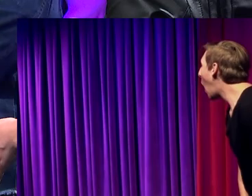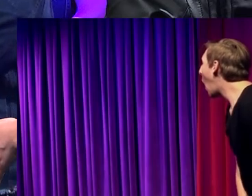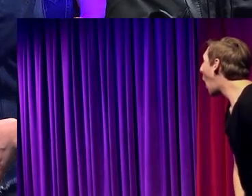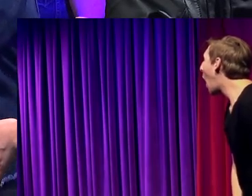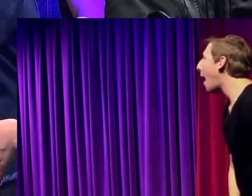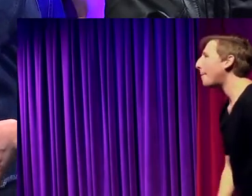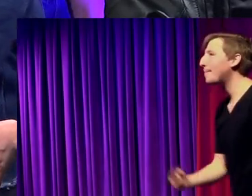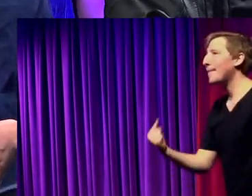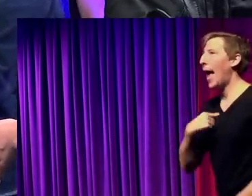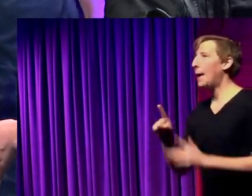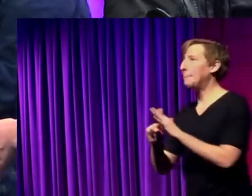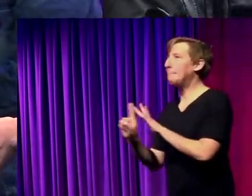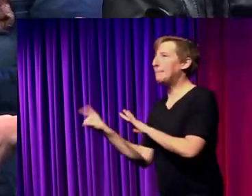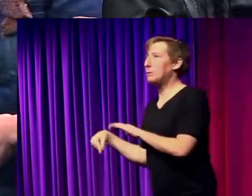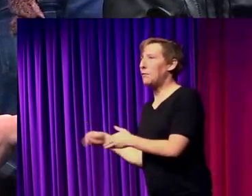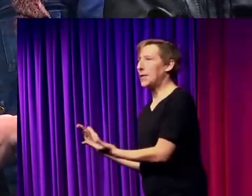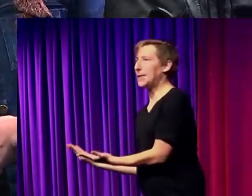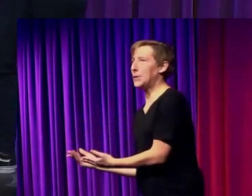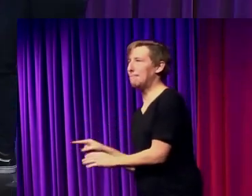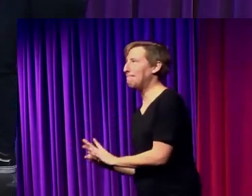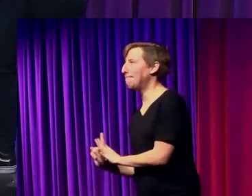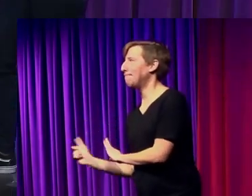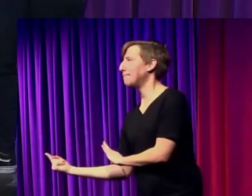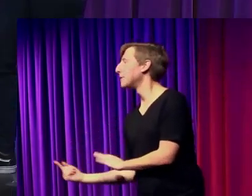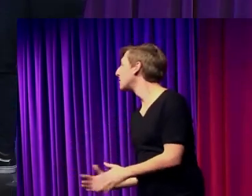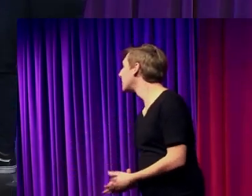Oh. I'll be over here.